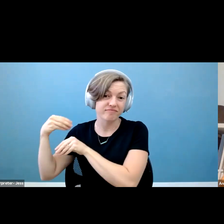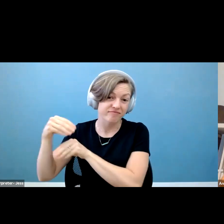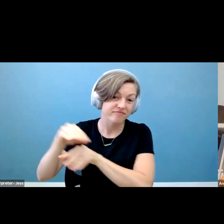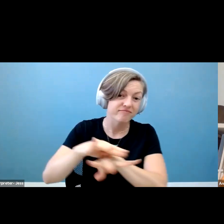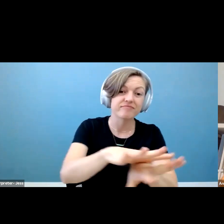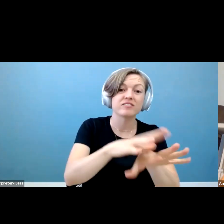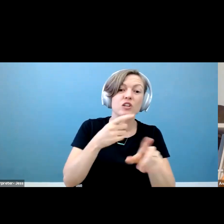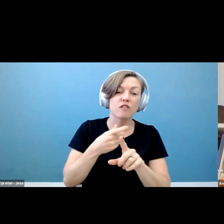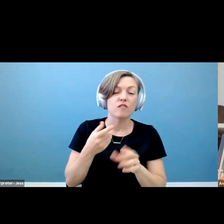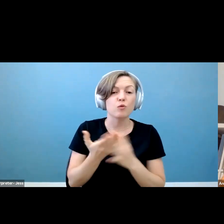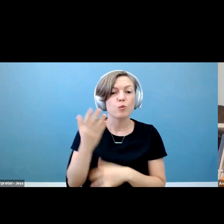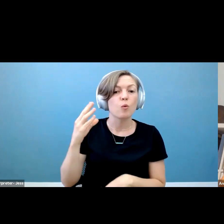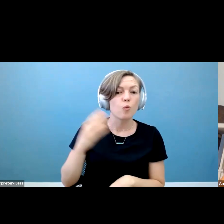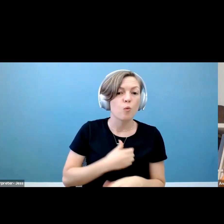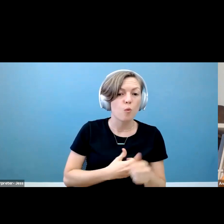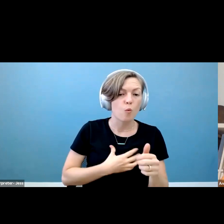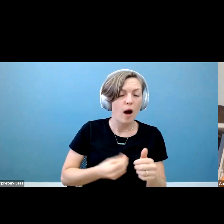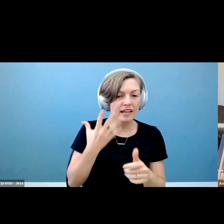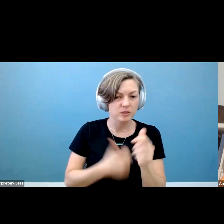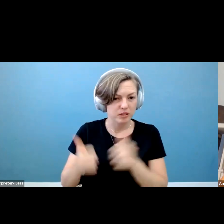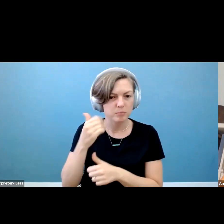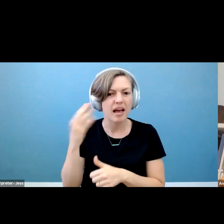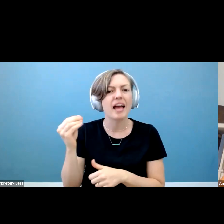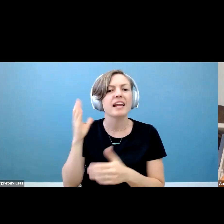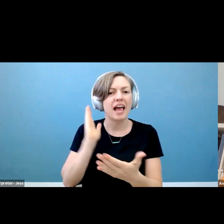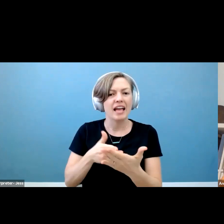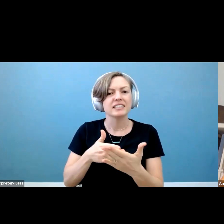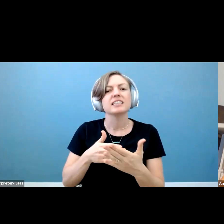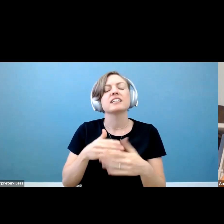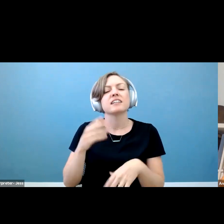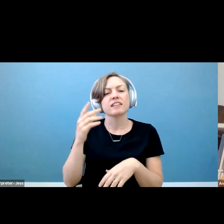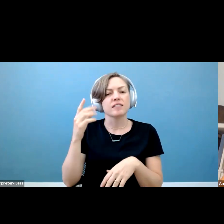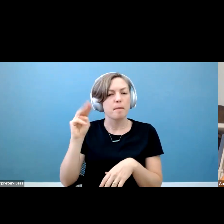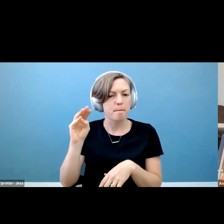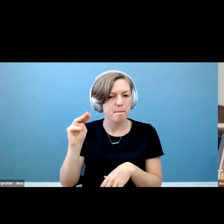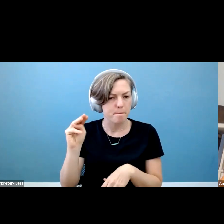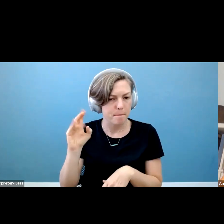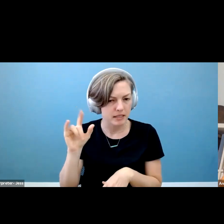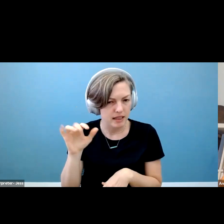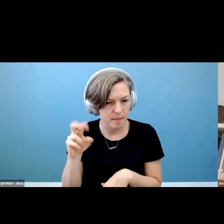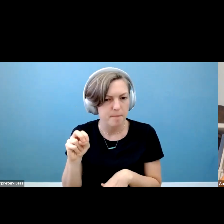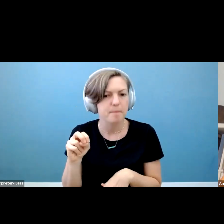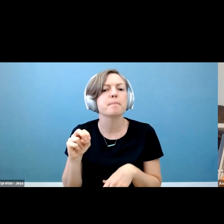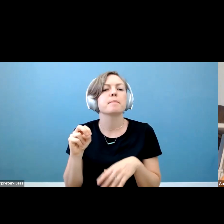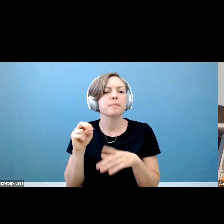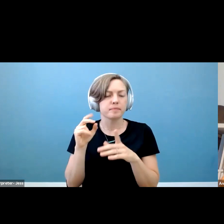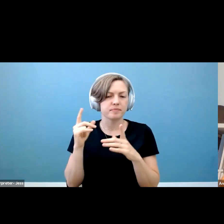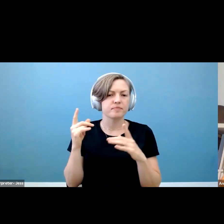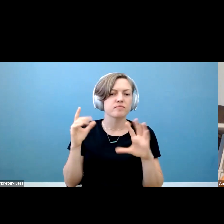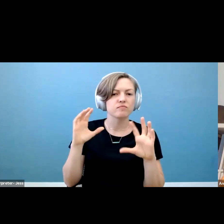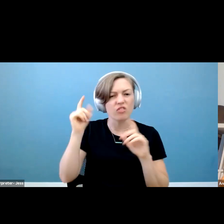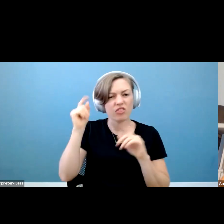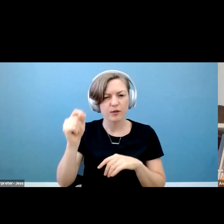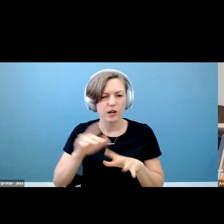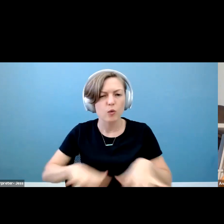supremacist, and anti-Muslim propaganda worldwide for over a decade. The rhetoric has propelled fascist violence,